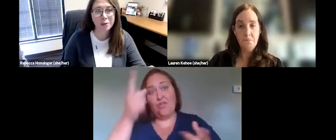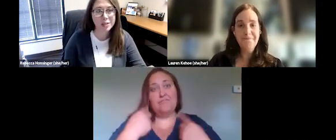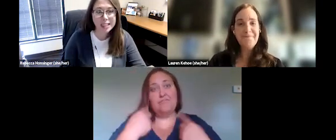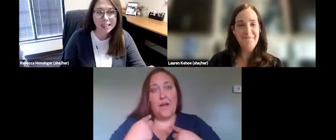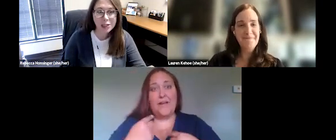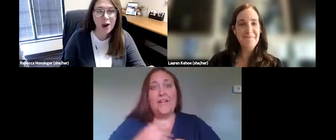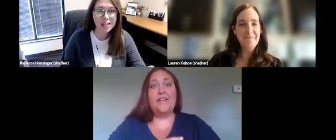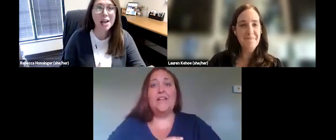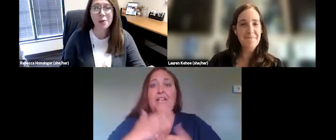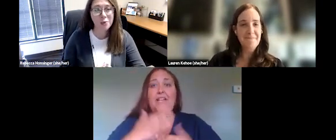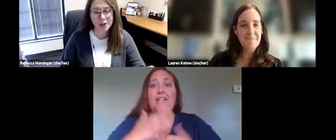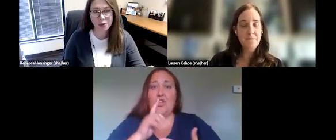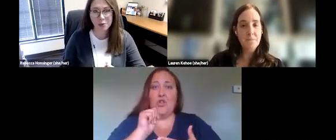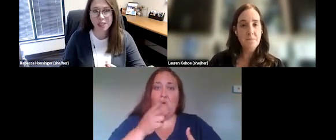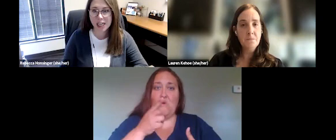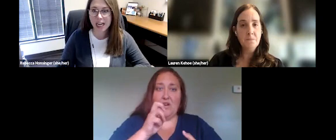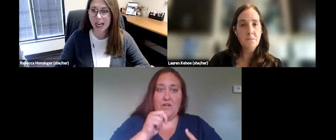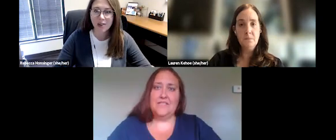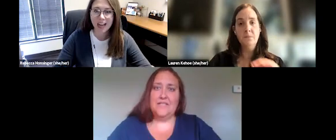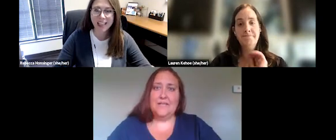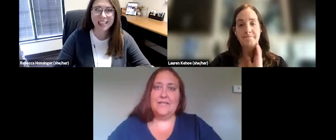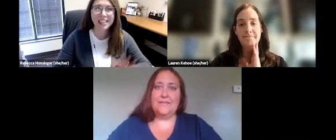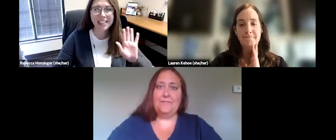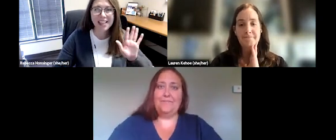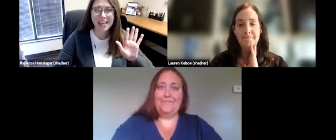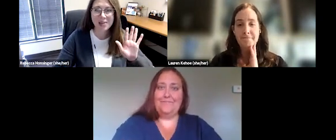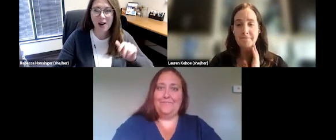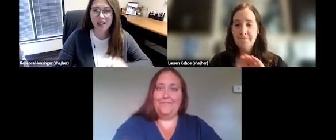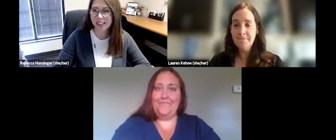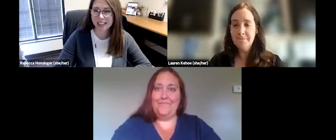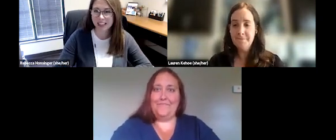thank you for presenting to us. We really do appreciate it. Okay, thank you all.